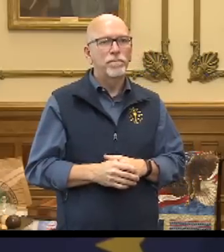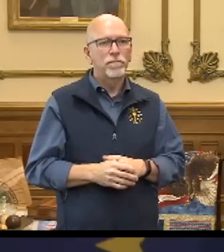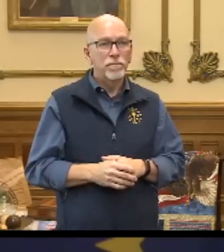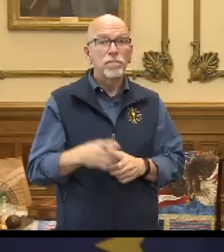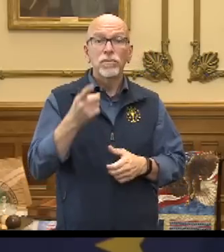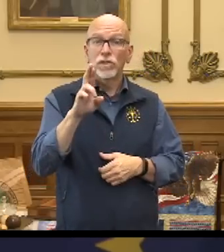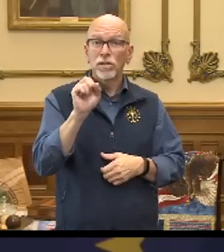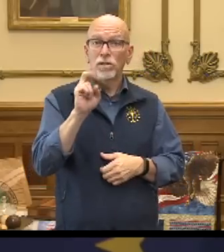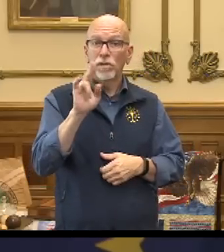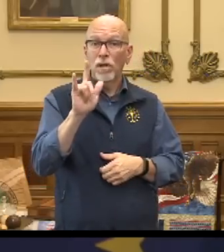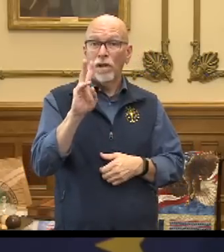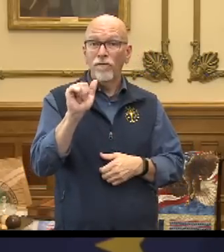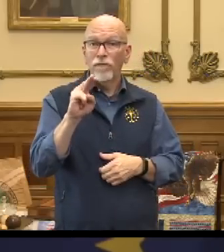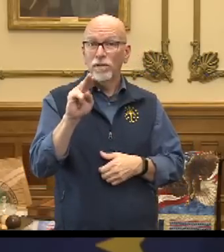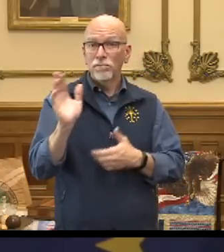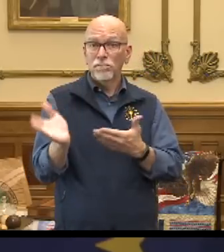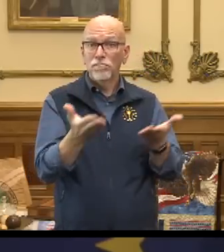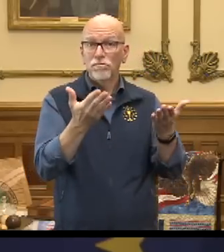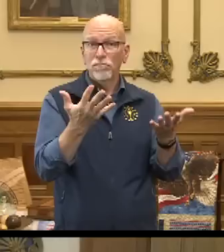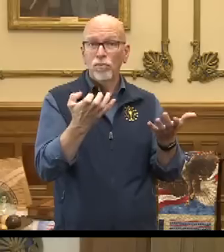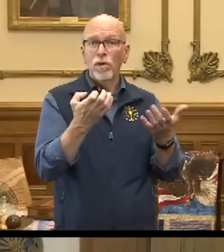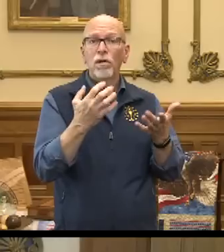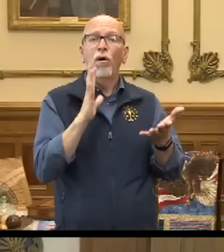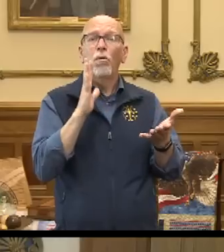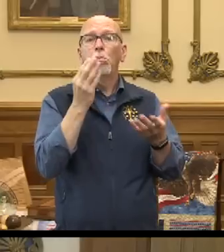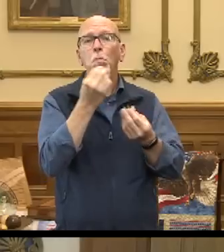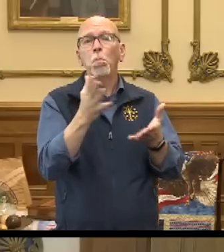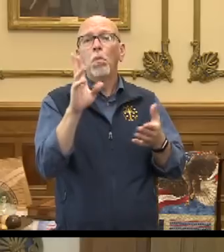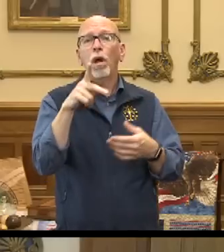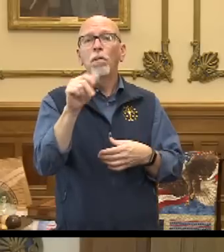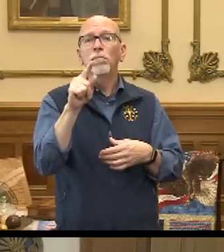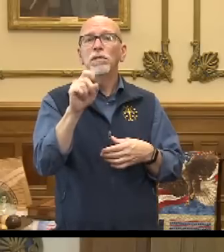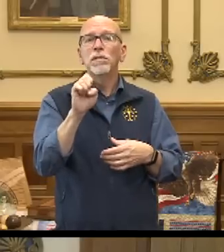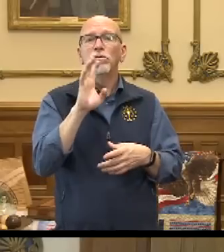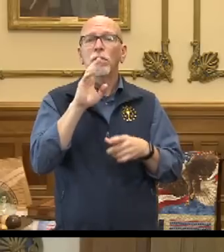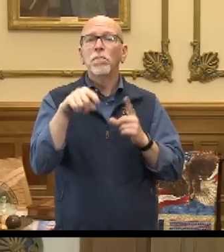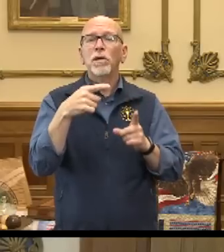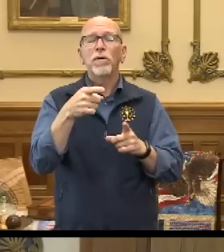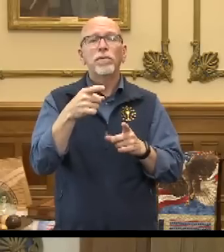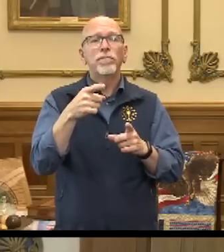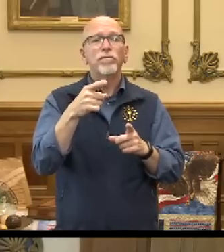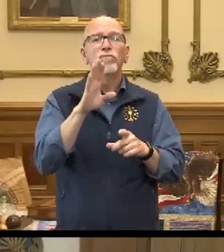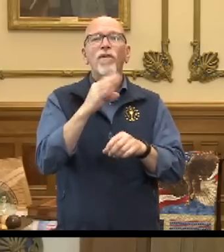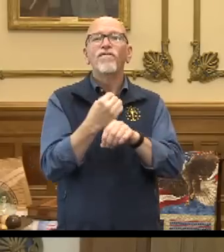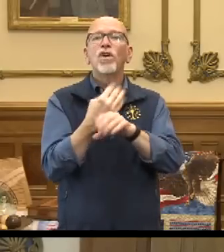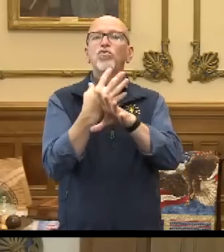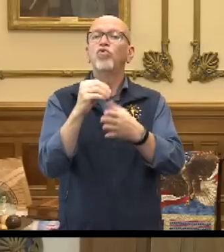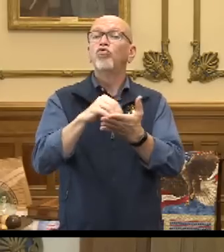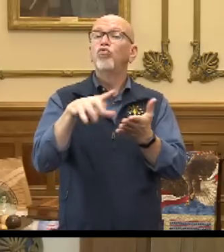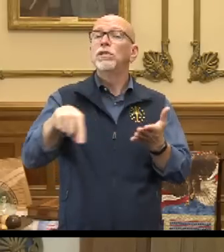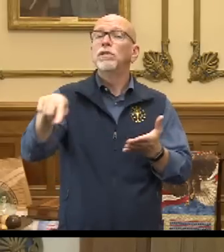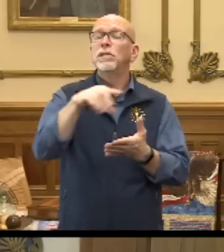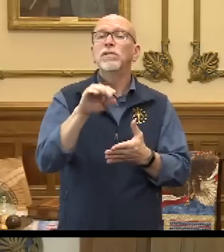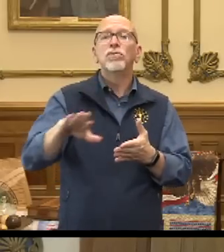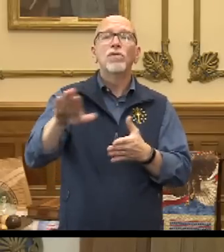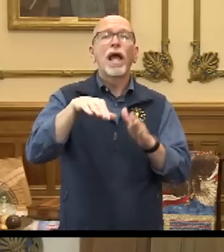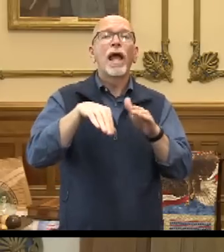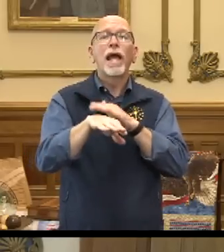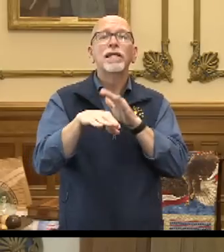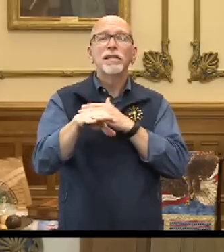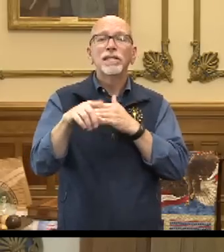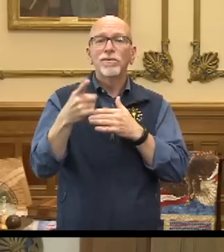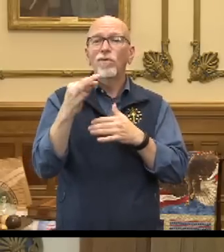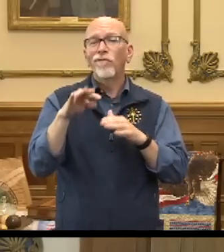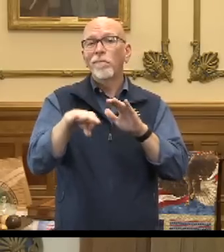Dr. Sullivan, you want to give us an update on our virtual students and their access to one